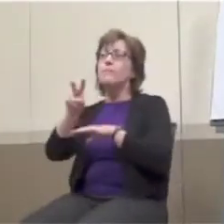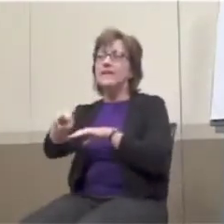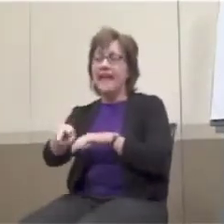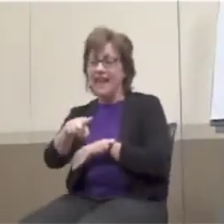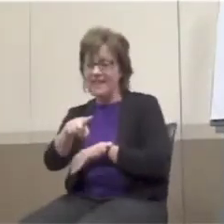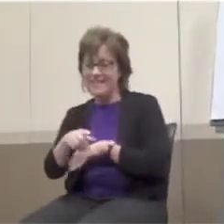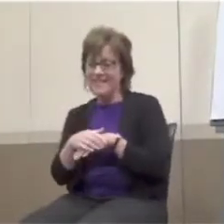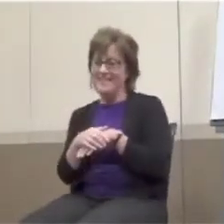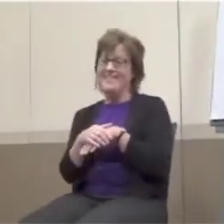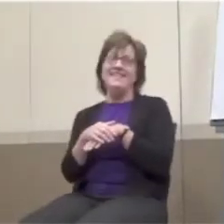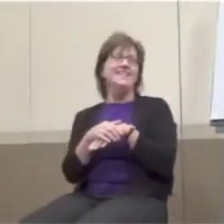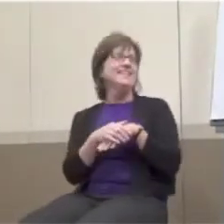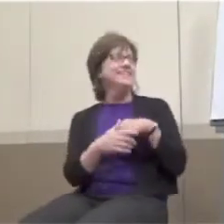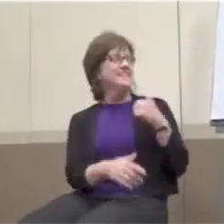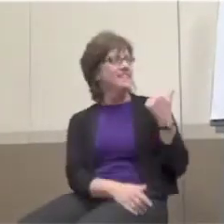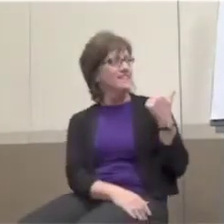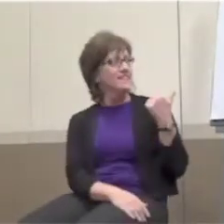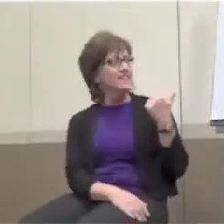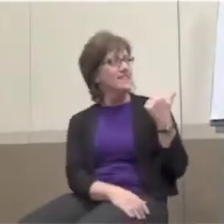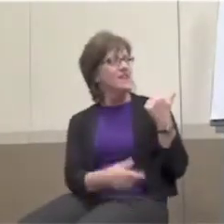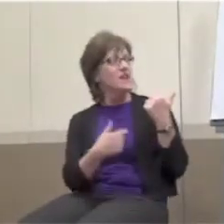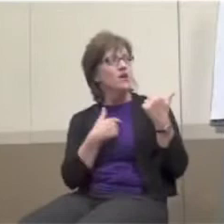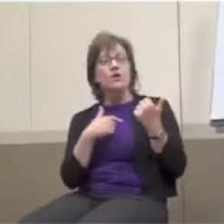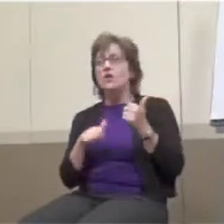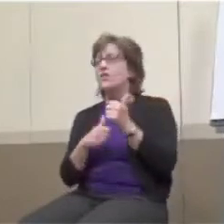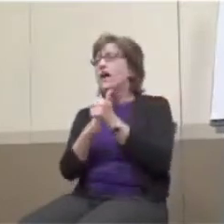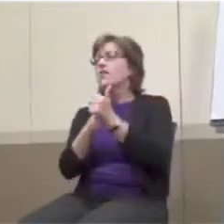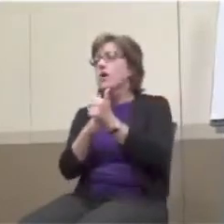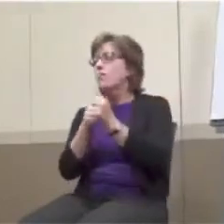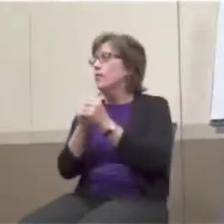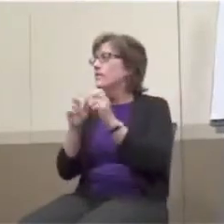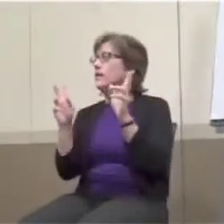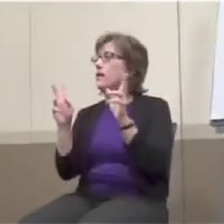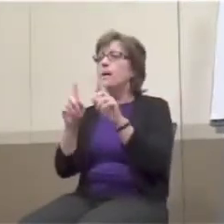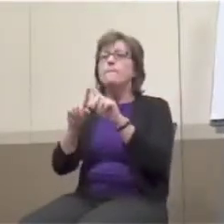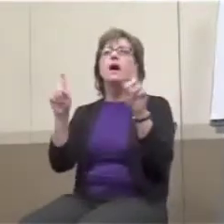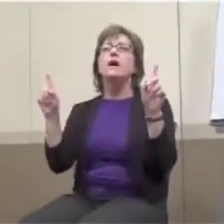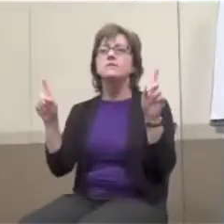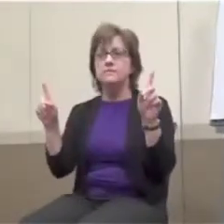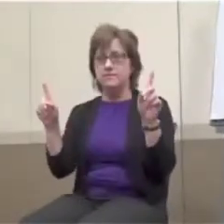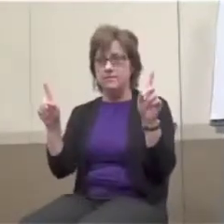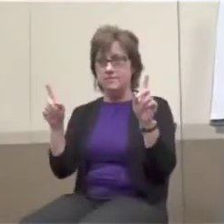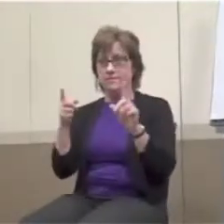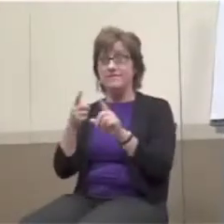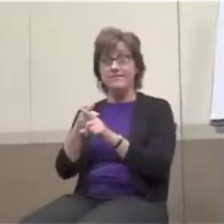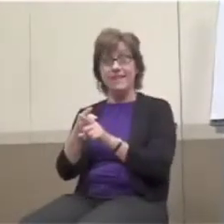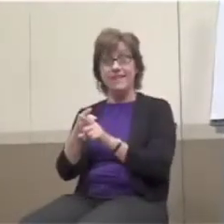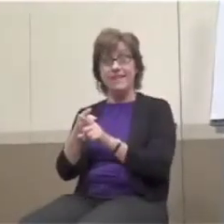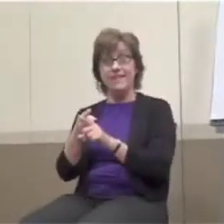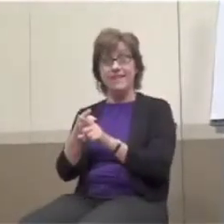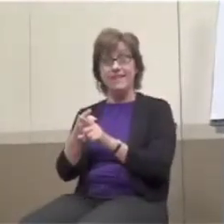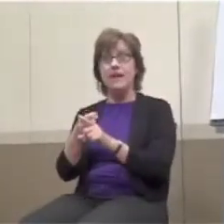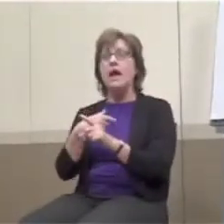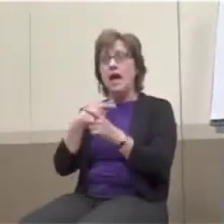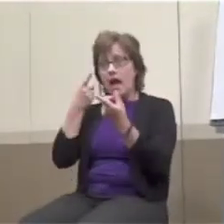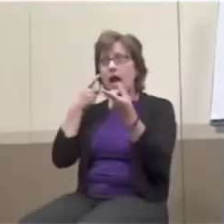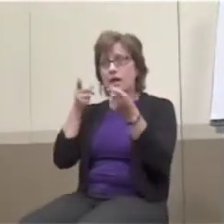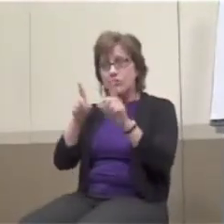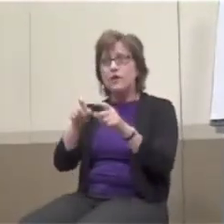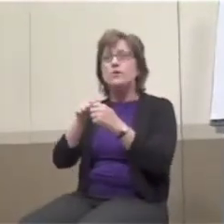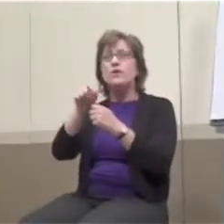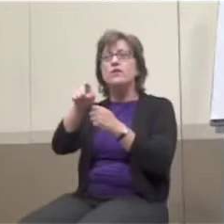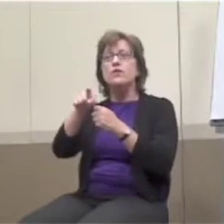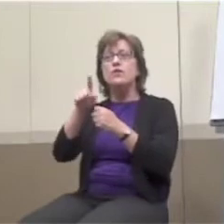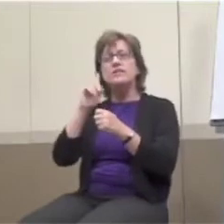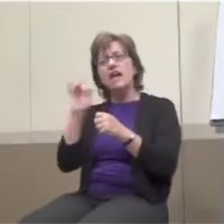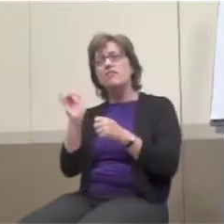okay? We usually follow up with but, don't we? I agree with you that it